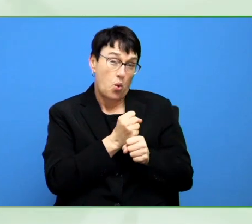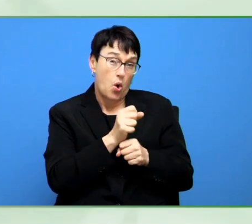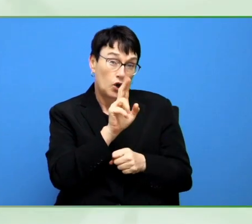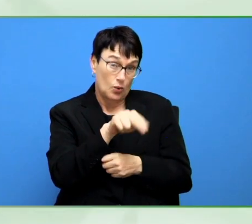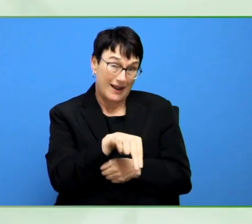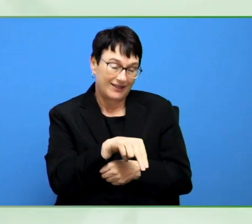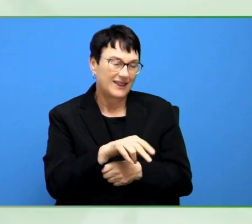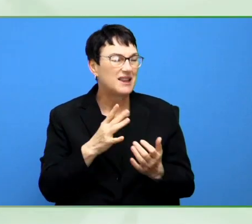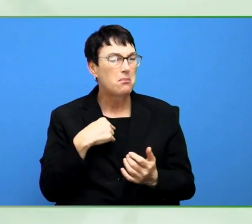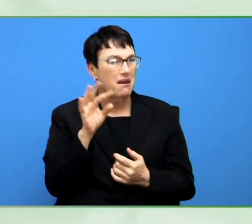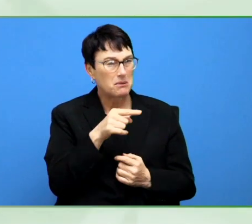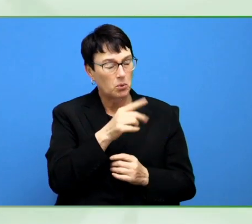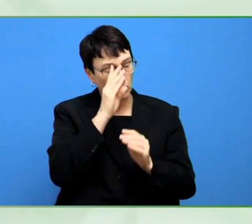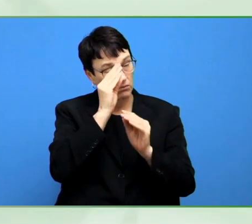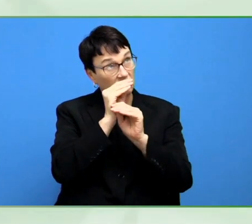standardization, and especially